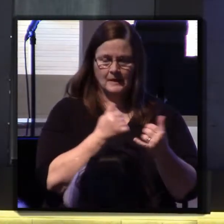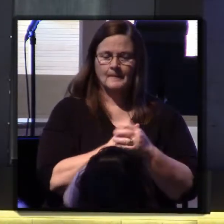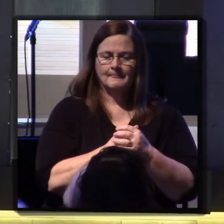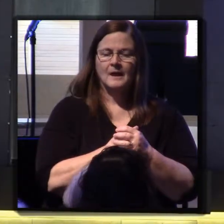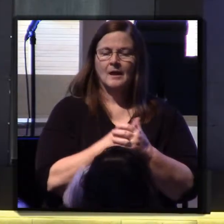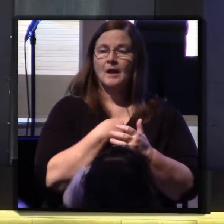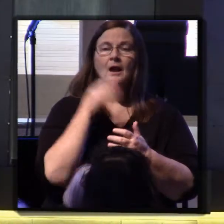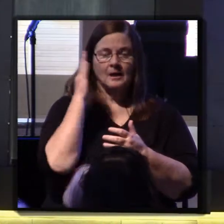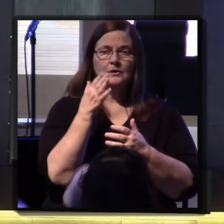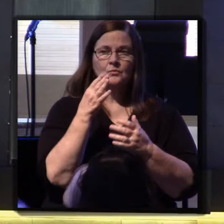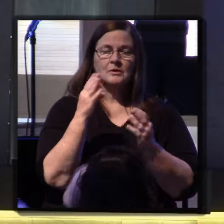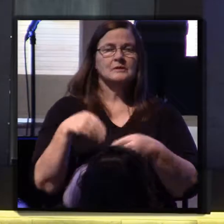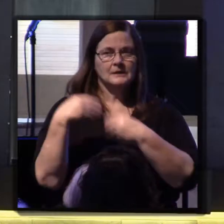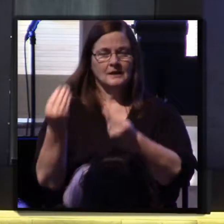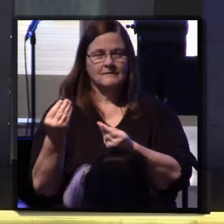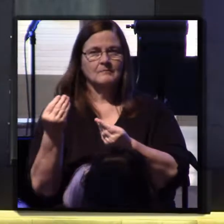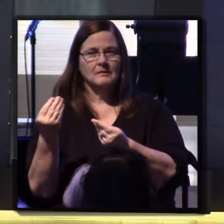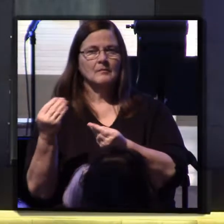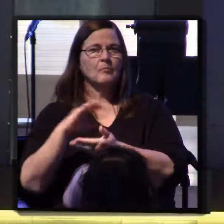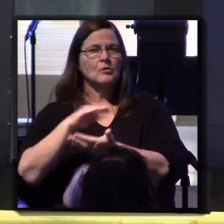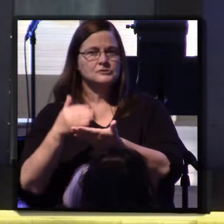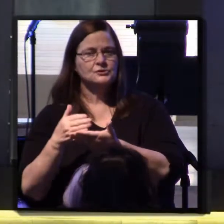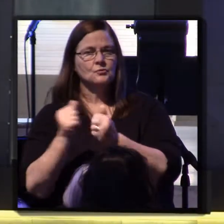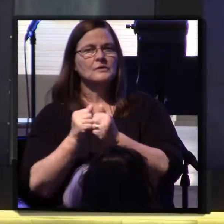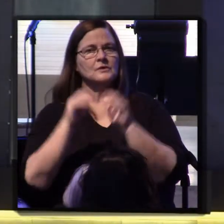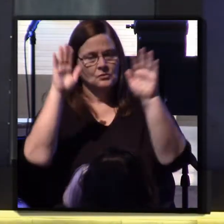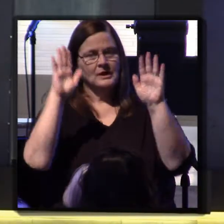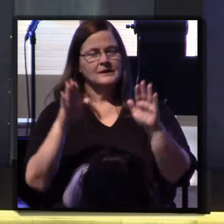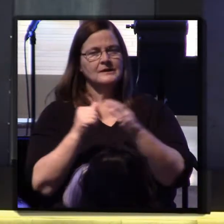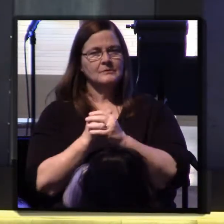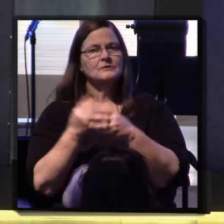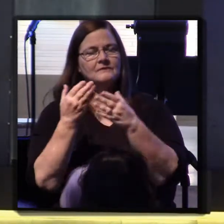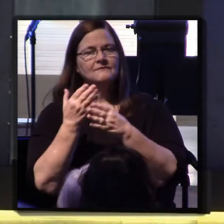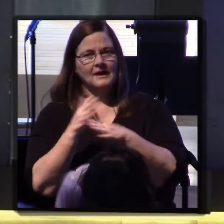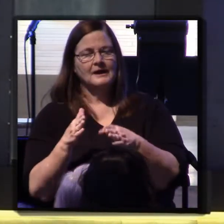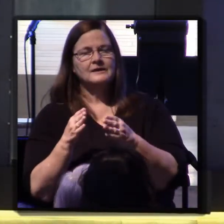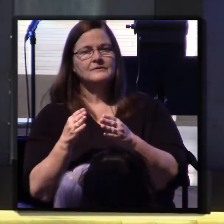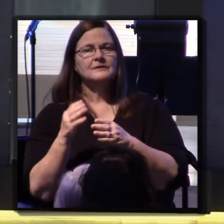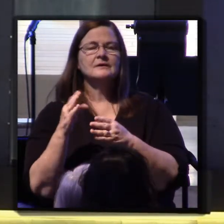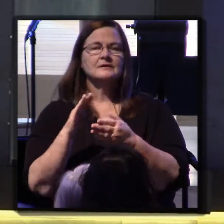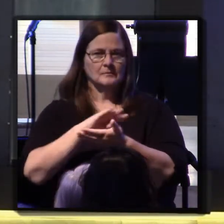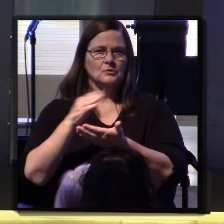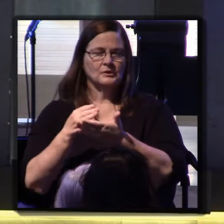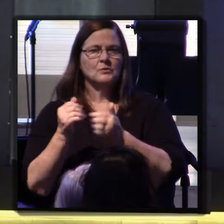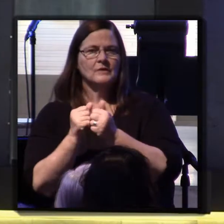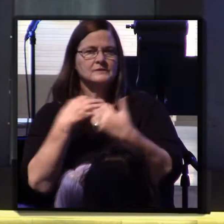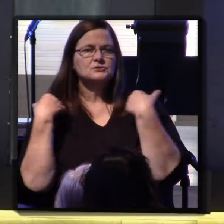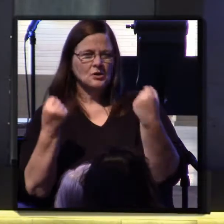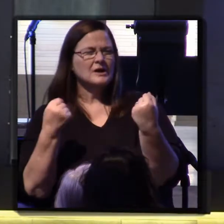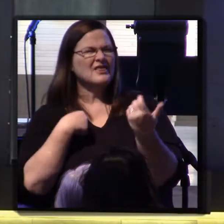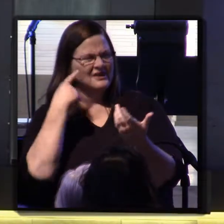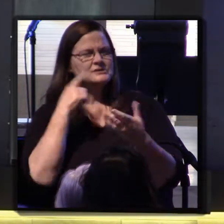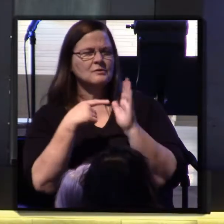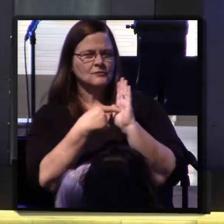on, "Therefore I will allot him," and this is God speaking, "therefore I will allot him a portion with the great, and he will divide the